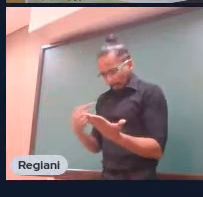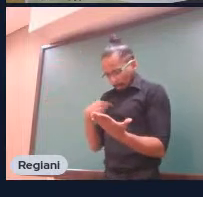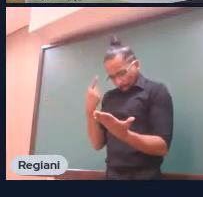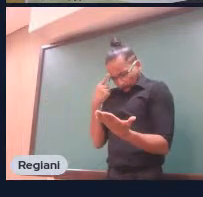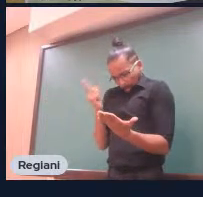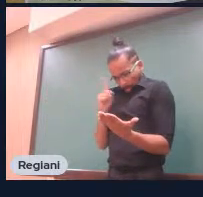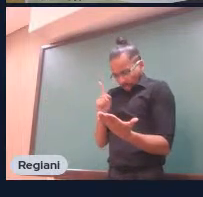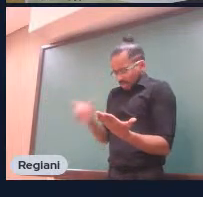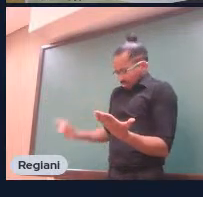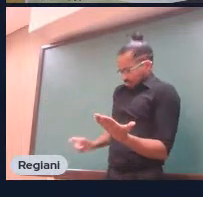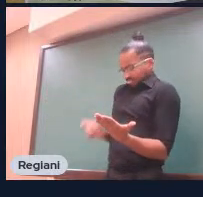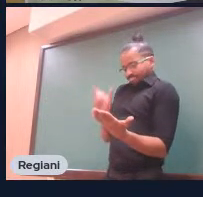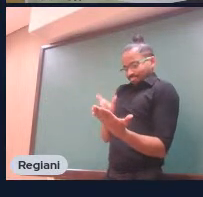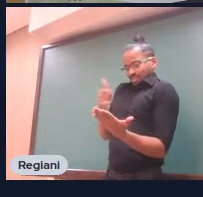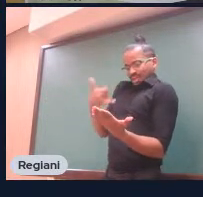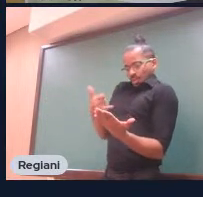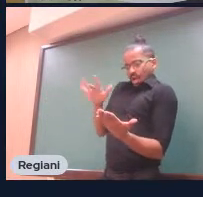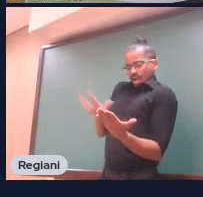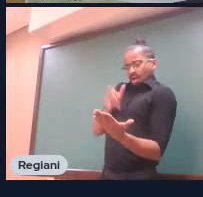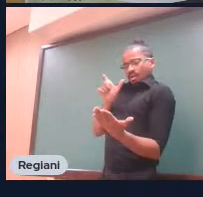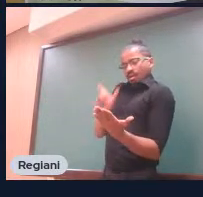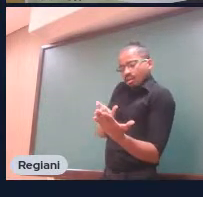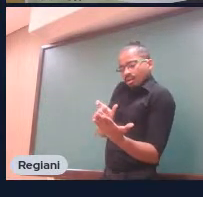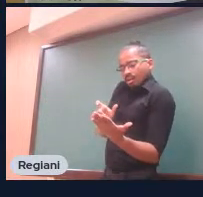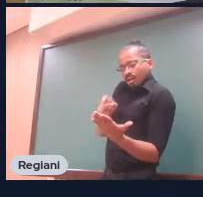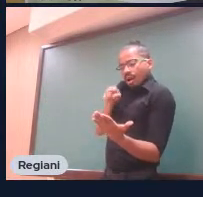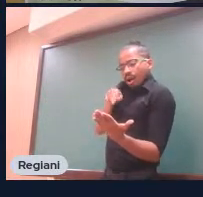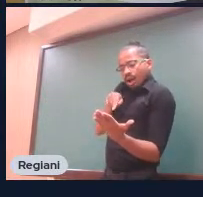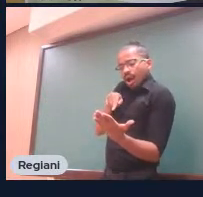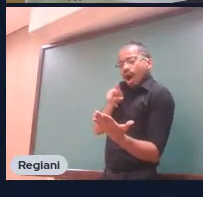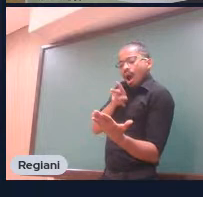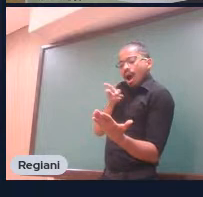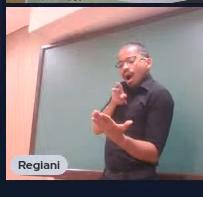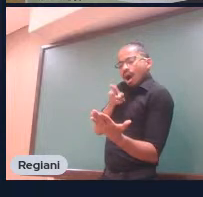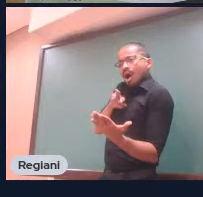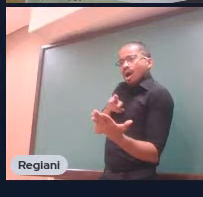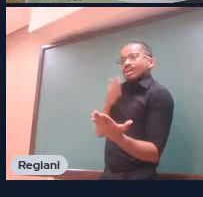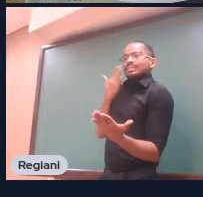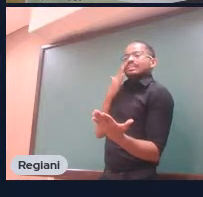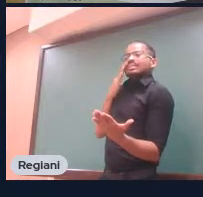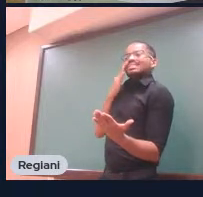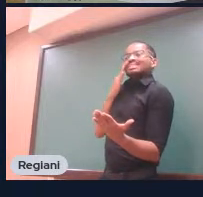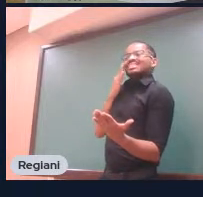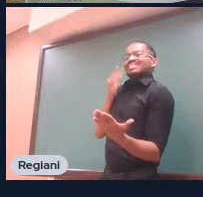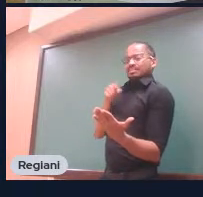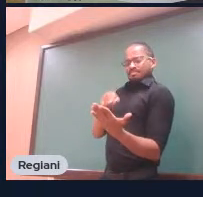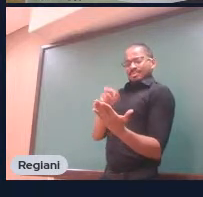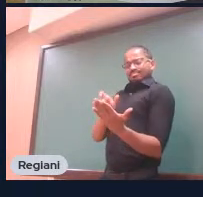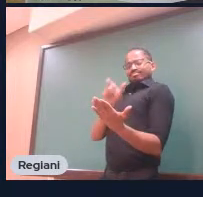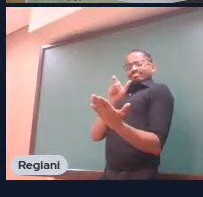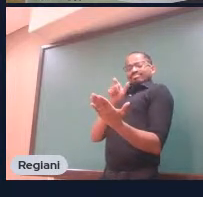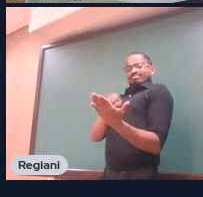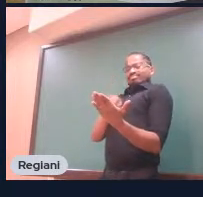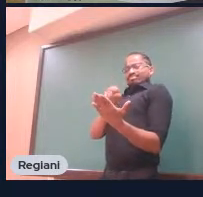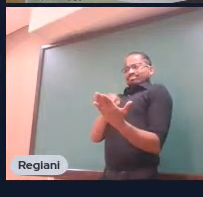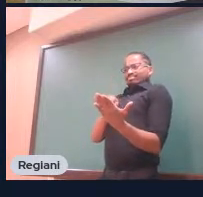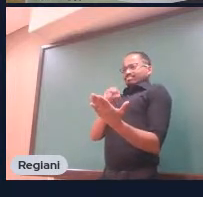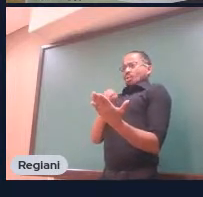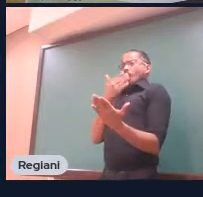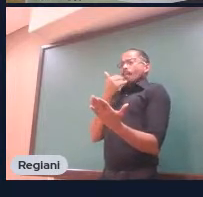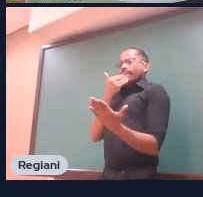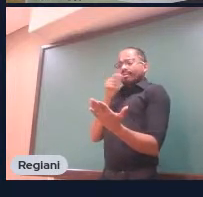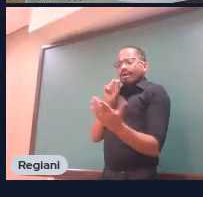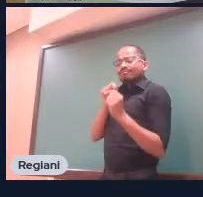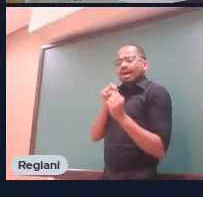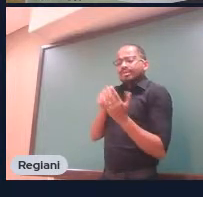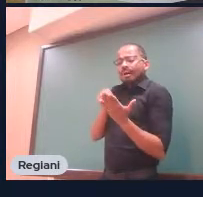eat and it will tell you about something about the ingredients. Or listen, I wrote this in September